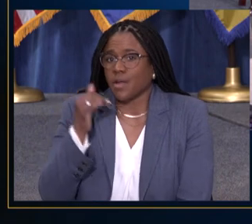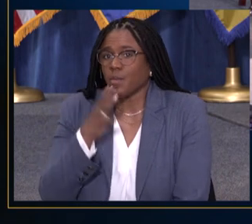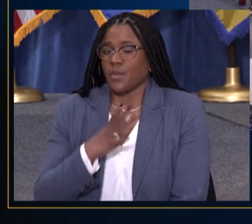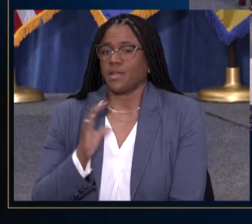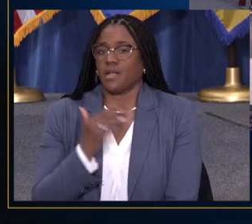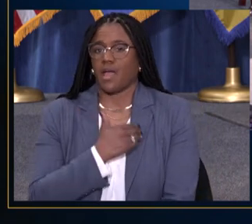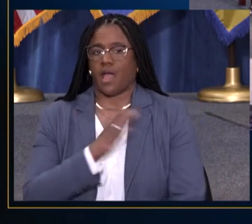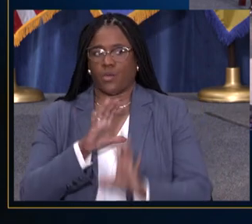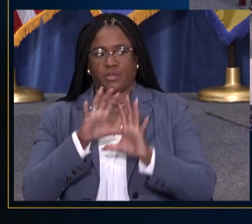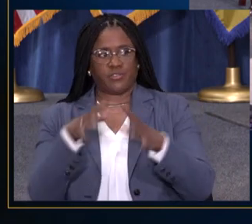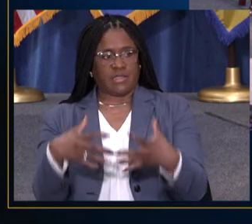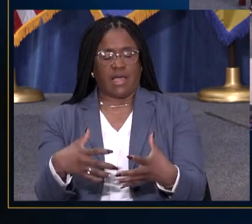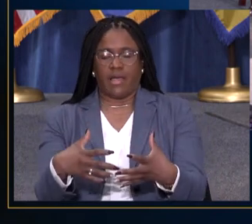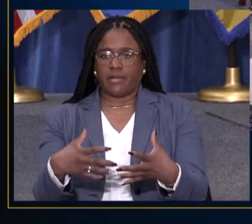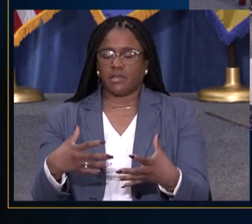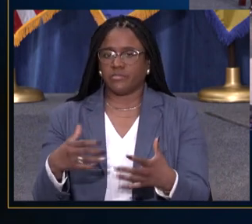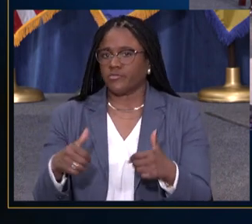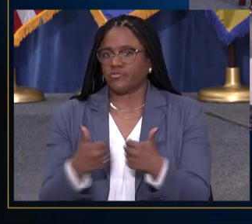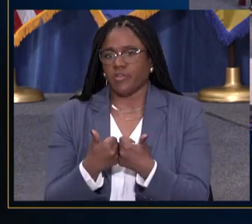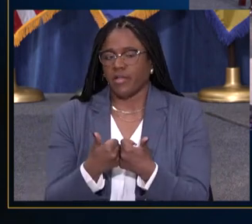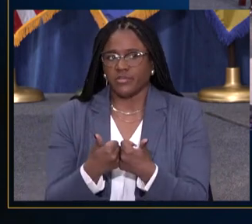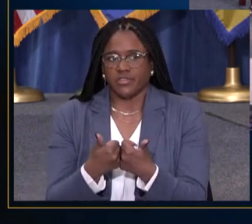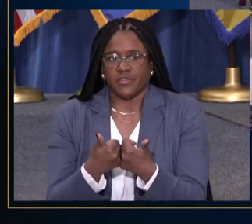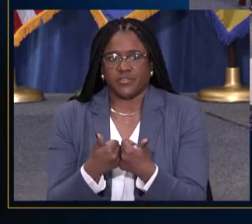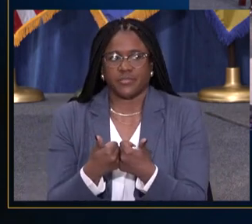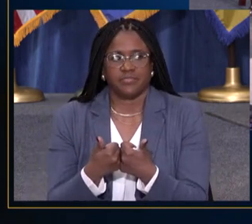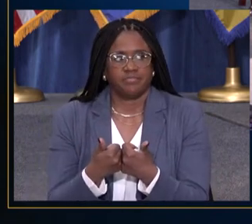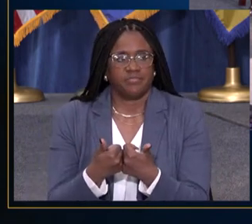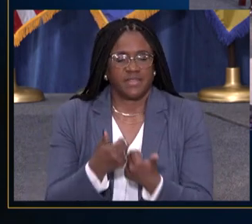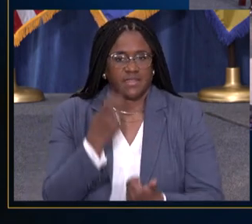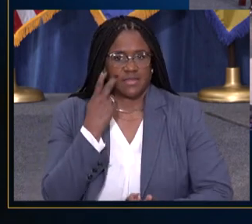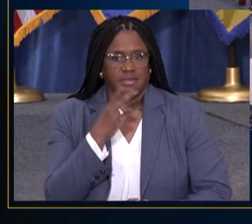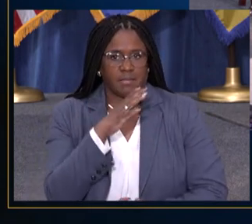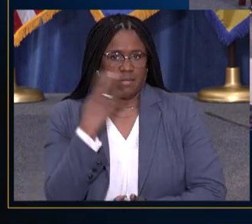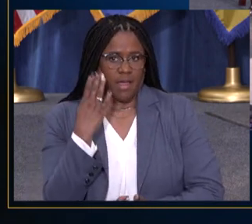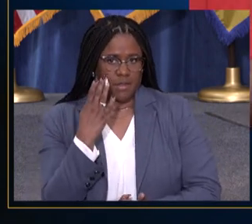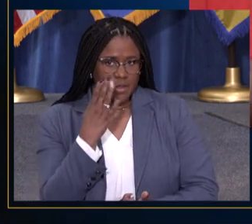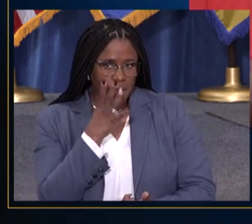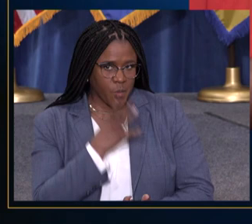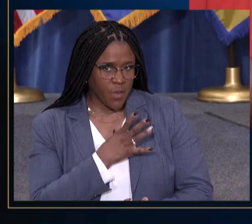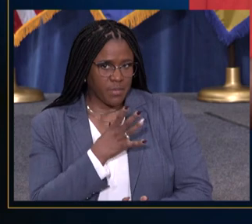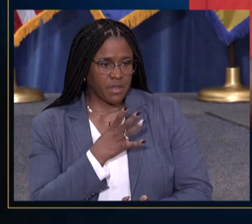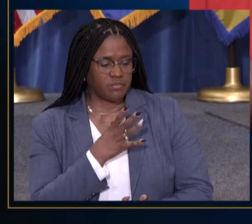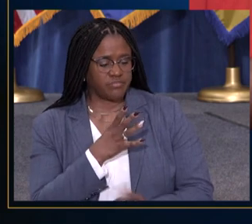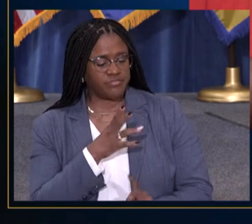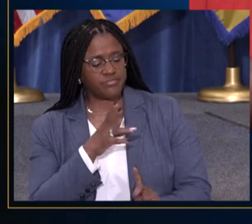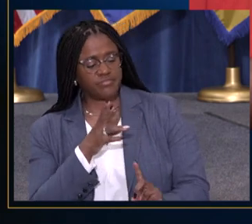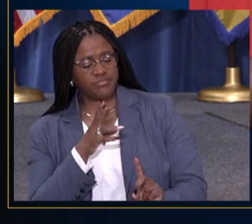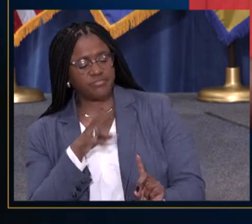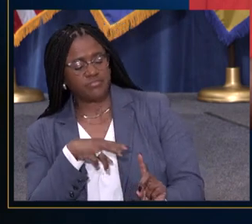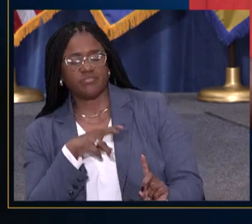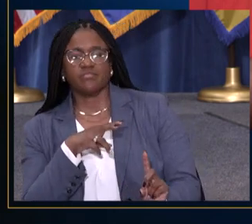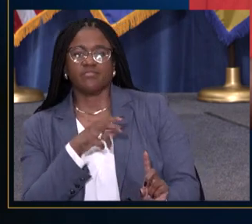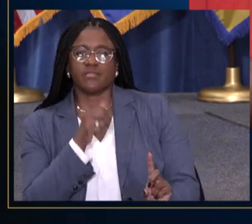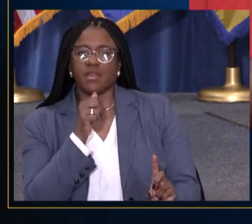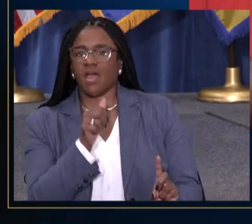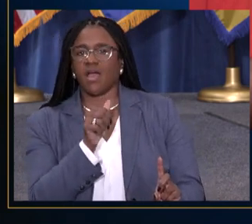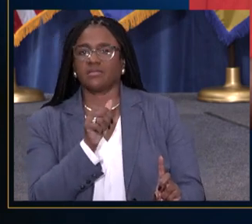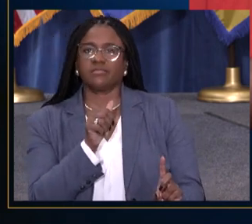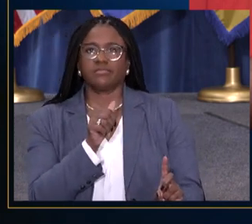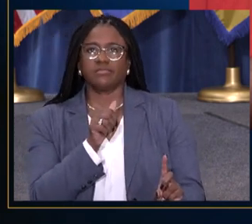and the challenges of seeing Black women as not as